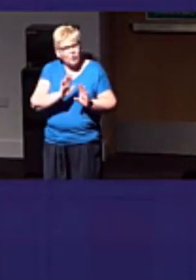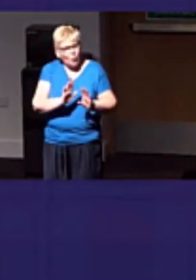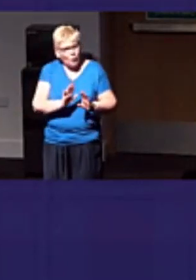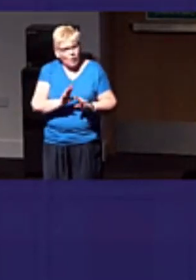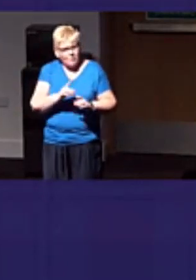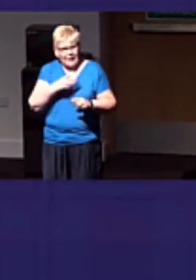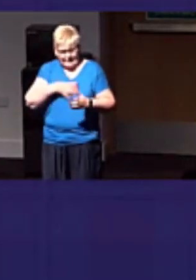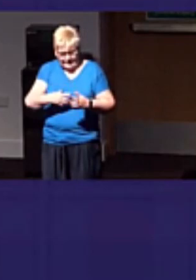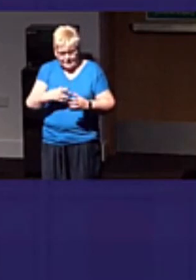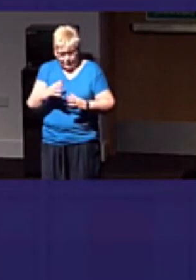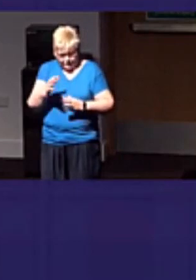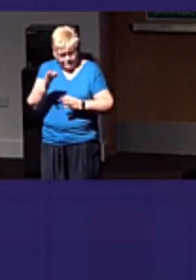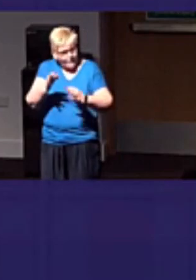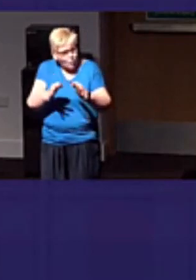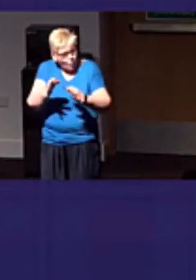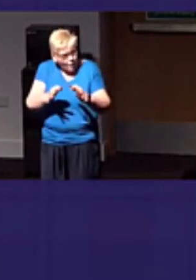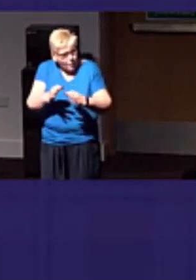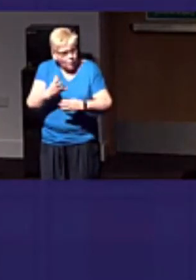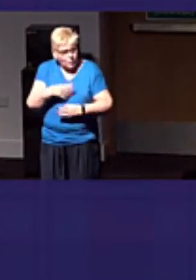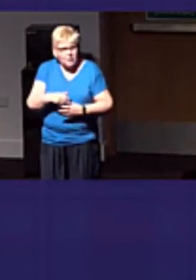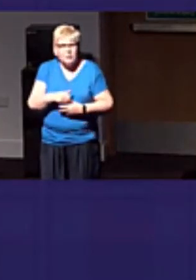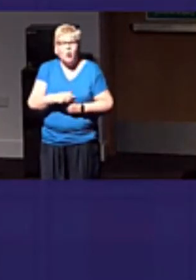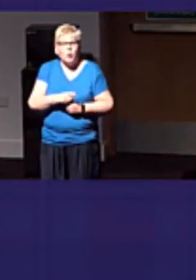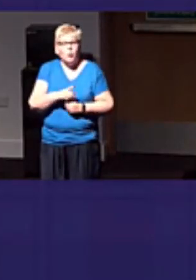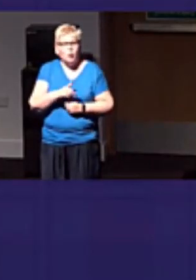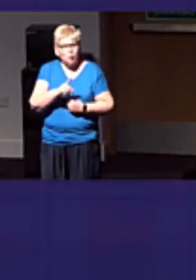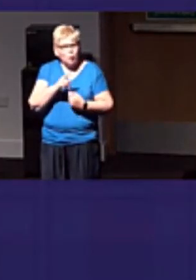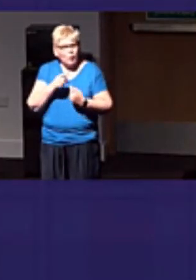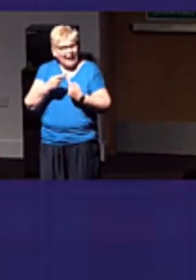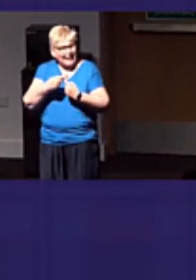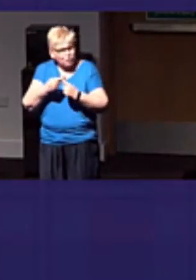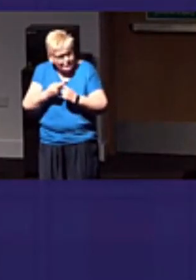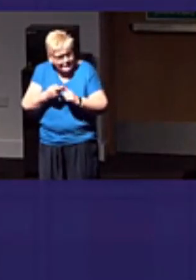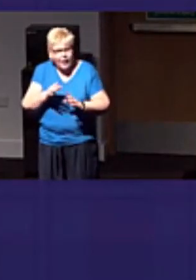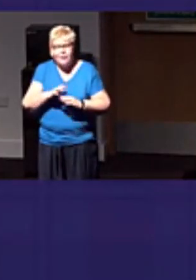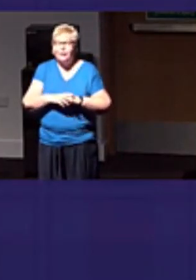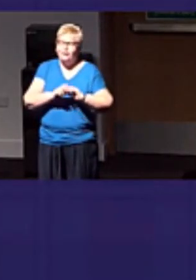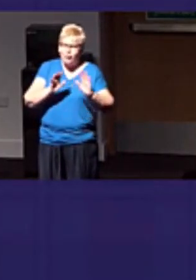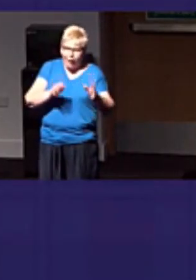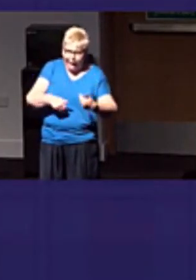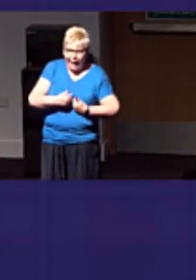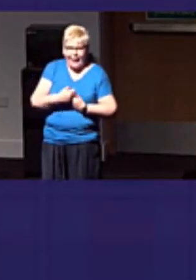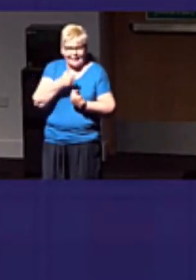with a formula. She's like, oh, 2 engineers. I'm like, yes, okay.